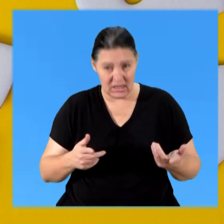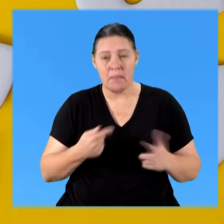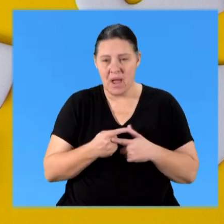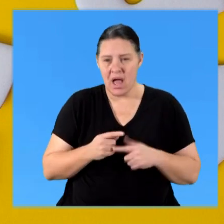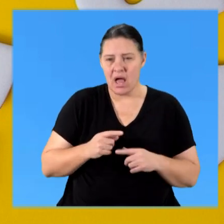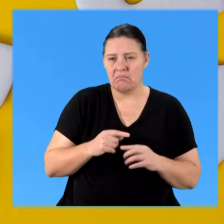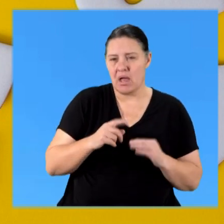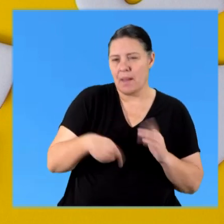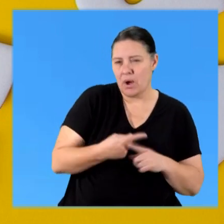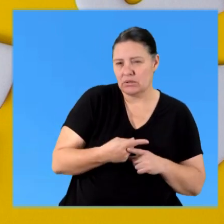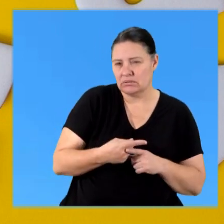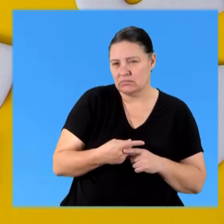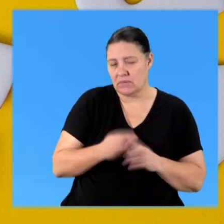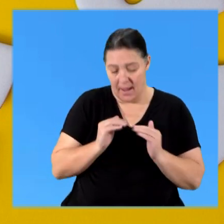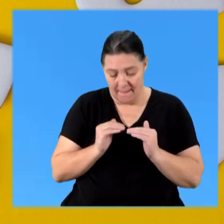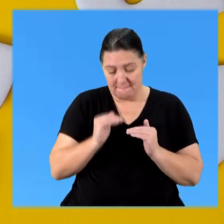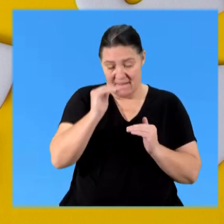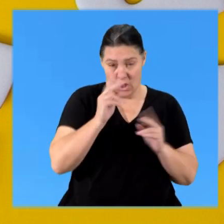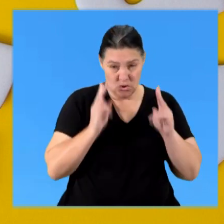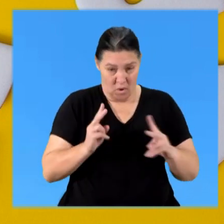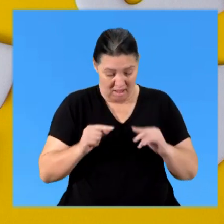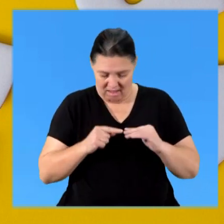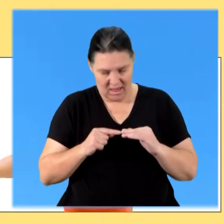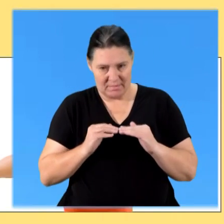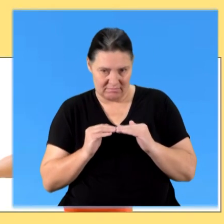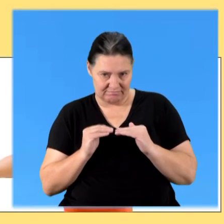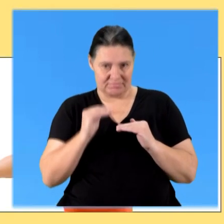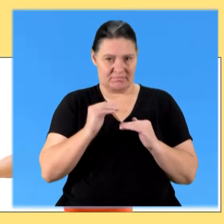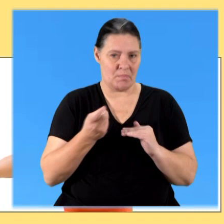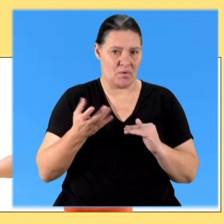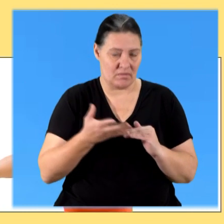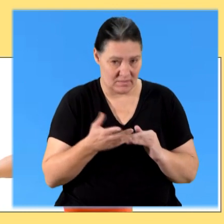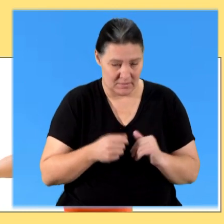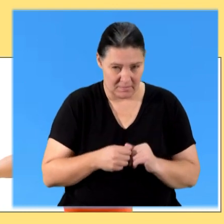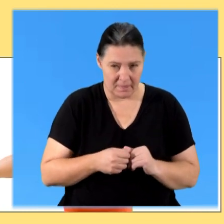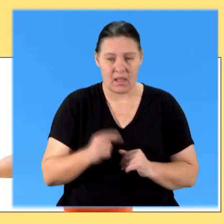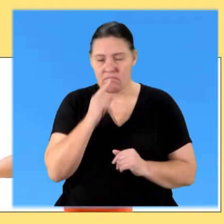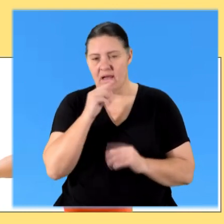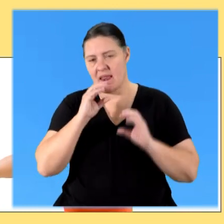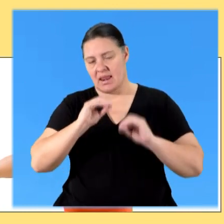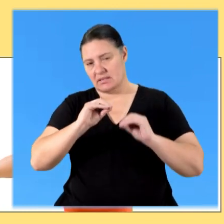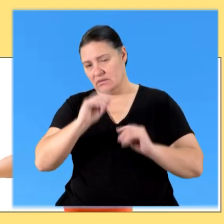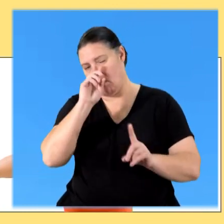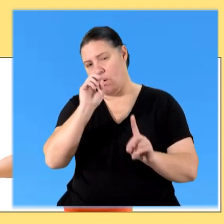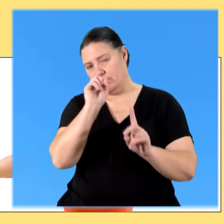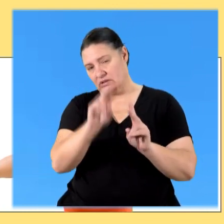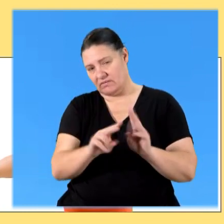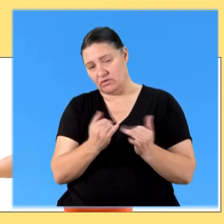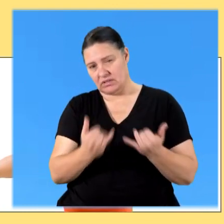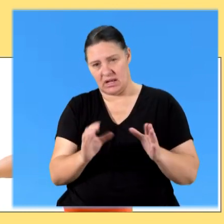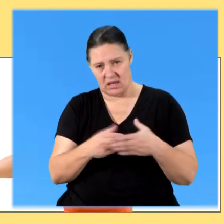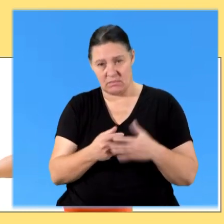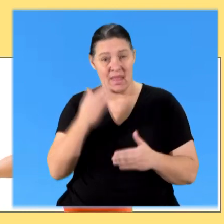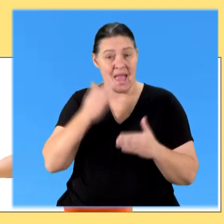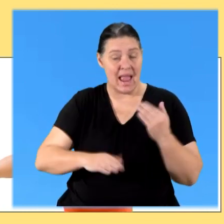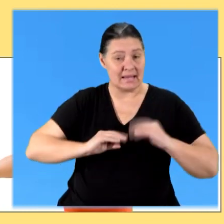is usually above the normal rate? Here are the lesson objectives for today's